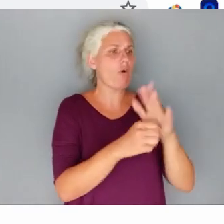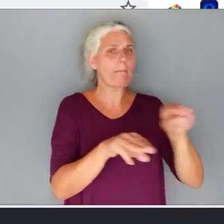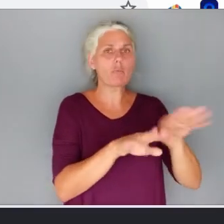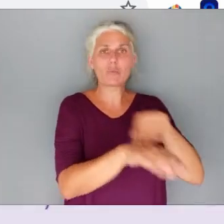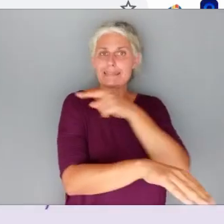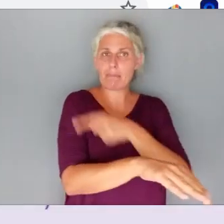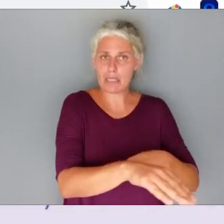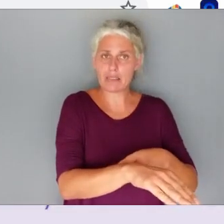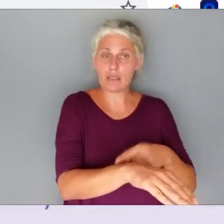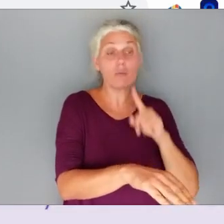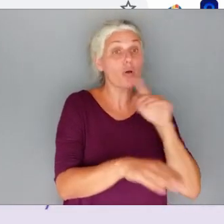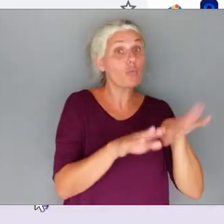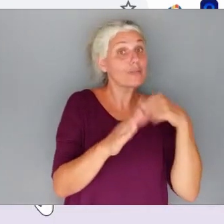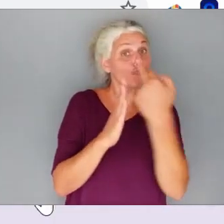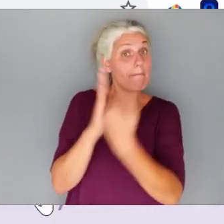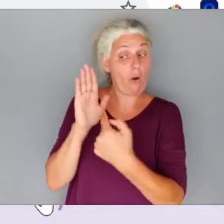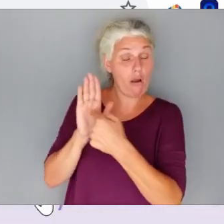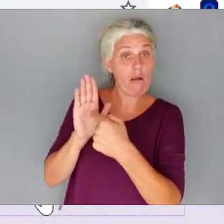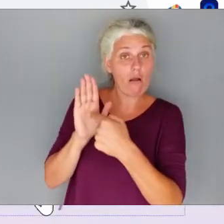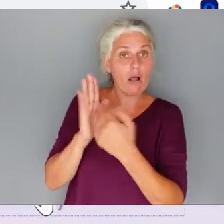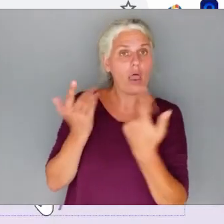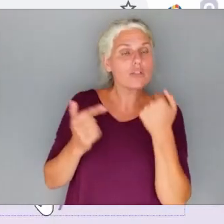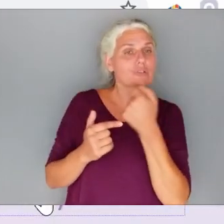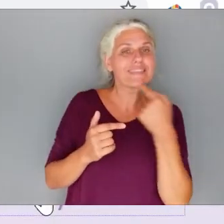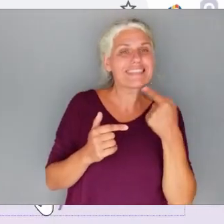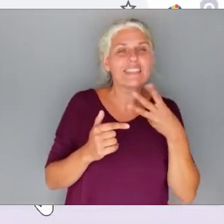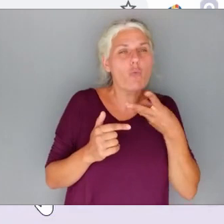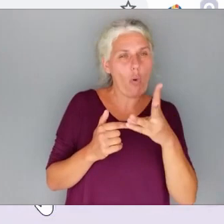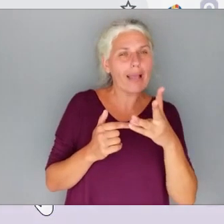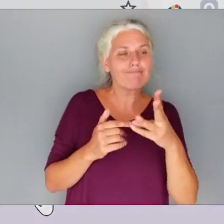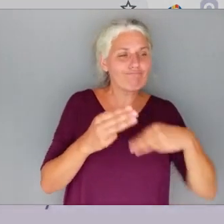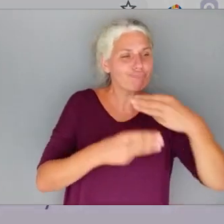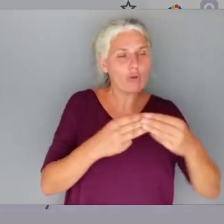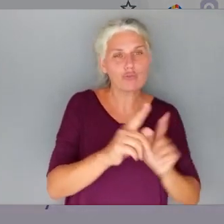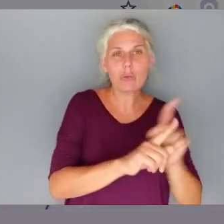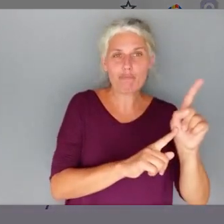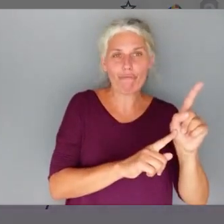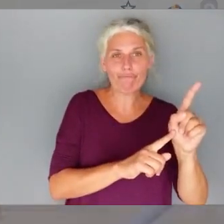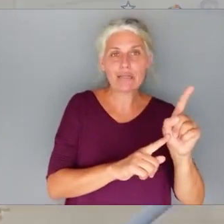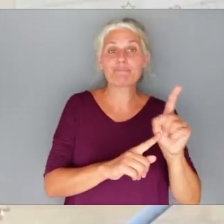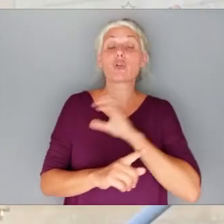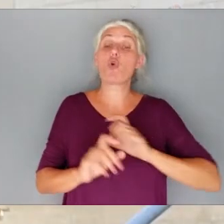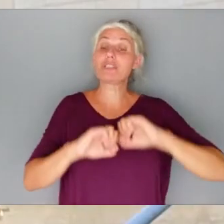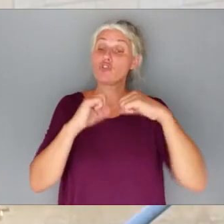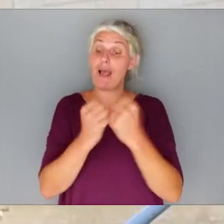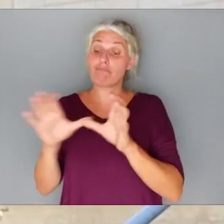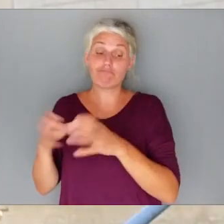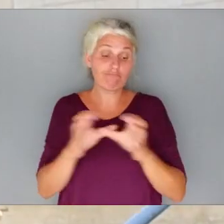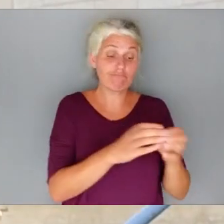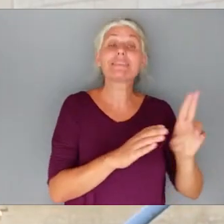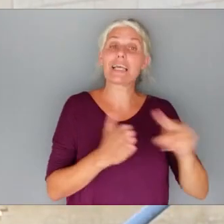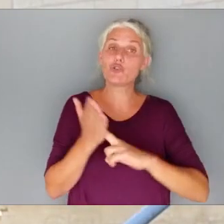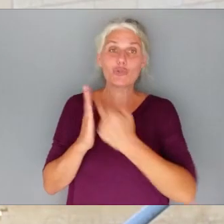improvements to their score. They can use the guidelines and these videos to support themselves with this too. After completing the